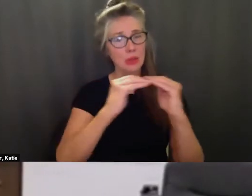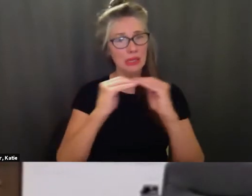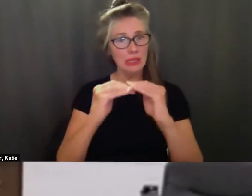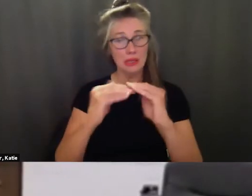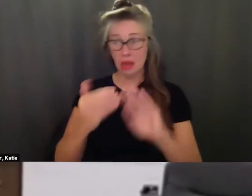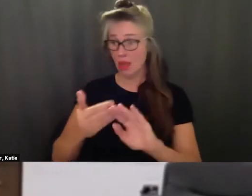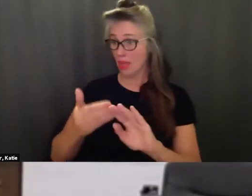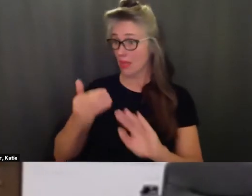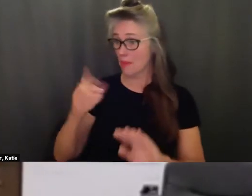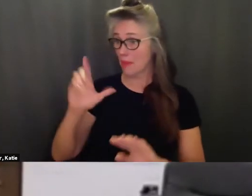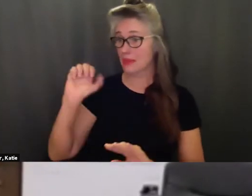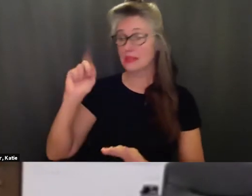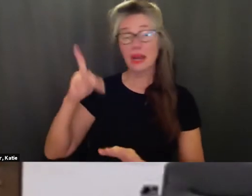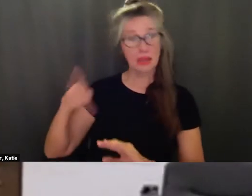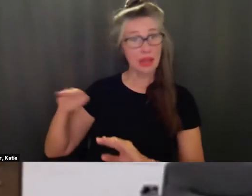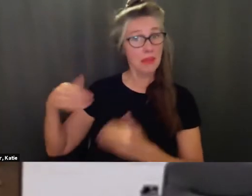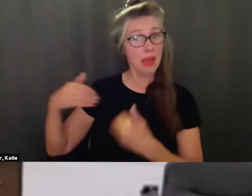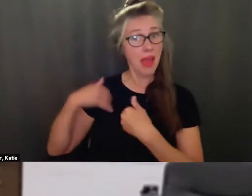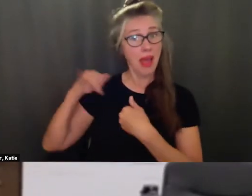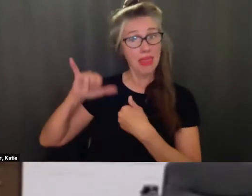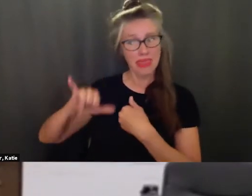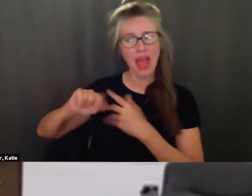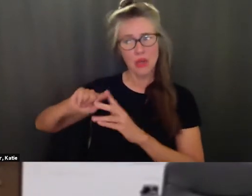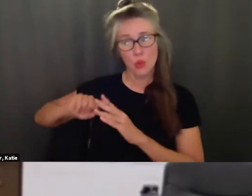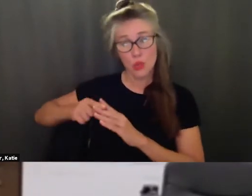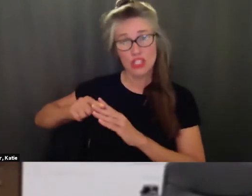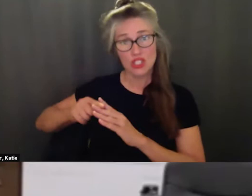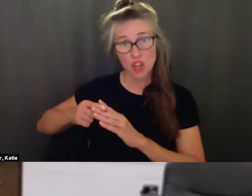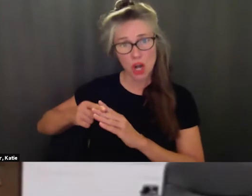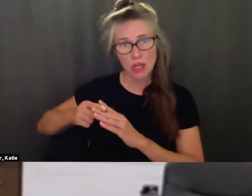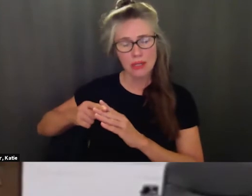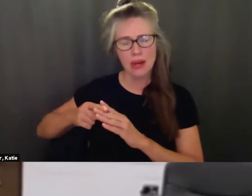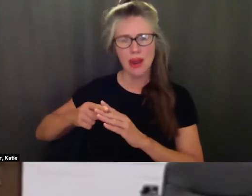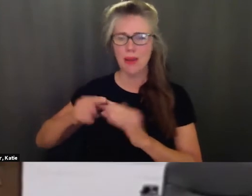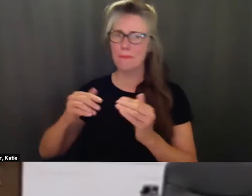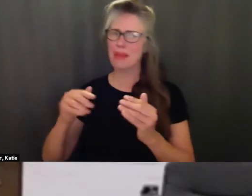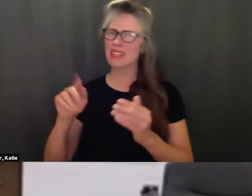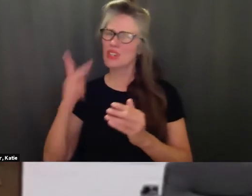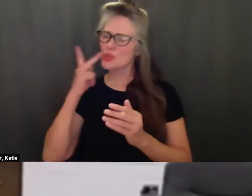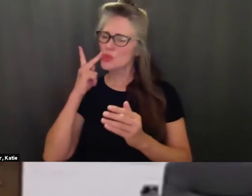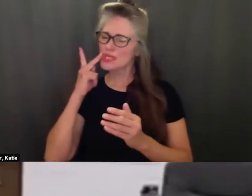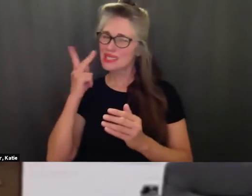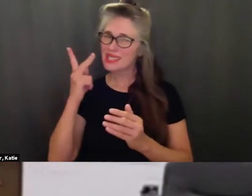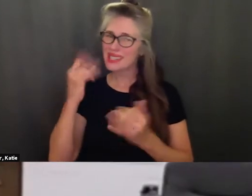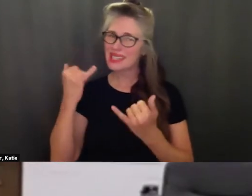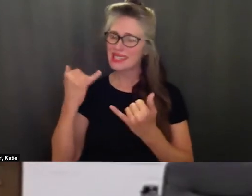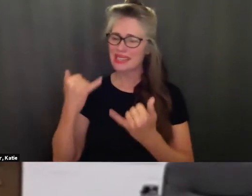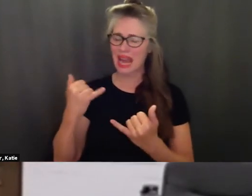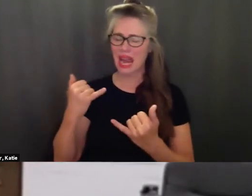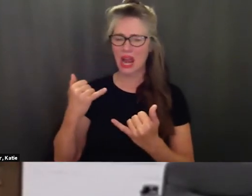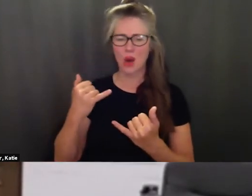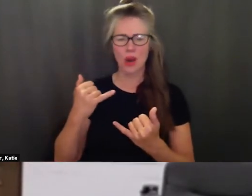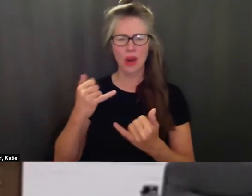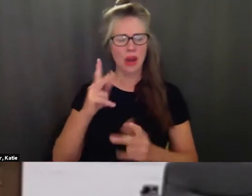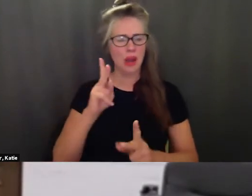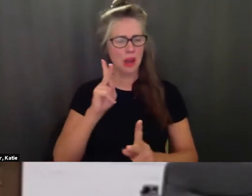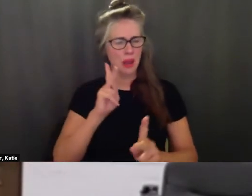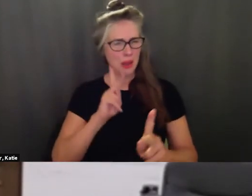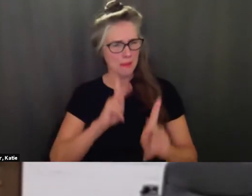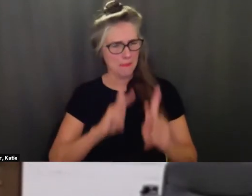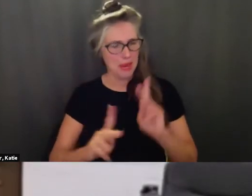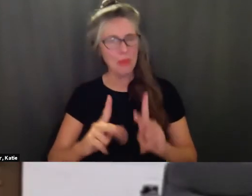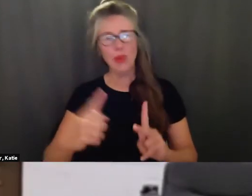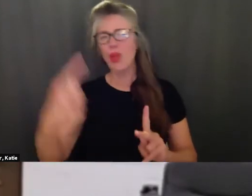that you started. The thing is, you see that there was a shift in people's will and the